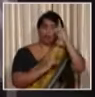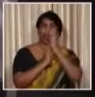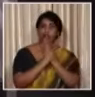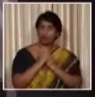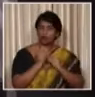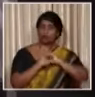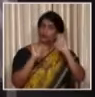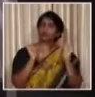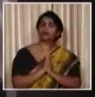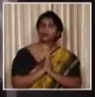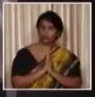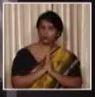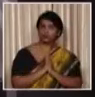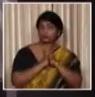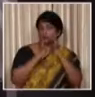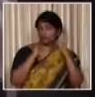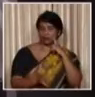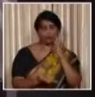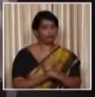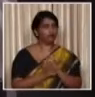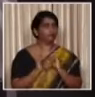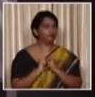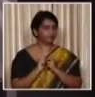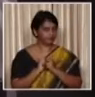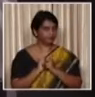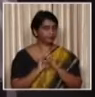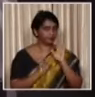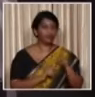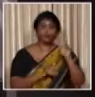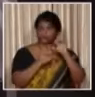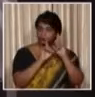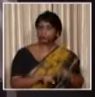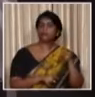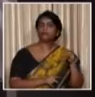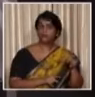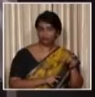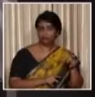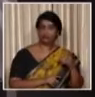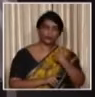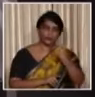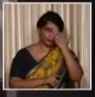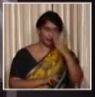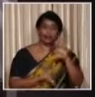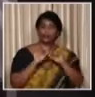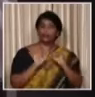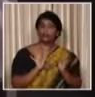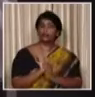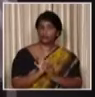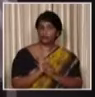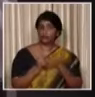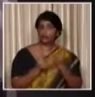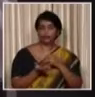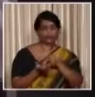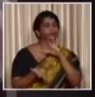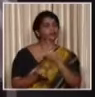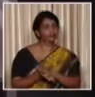We urge the government to stop this policy of increasing the prices by a large margin and decreasing it by a small margin and reduce the electricity prices